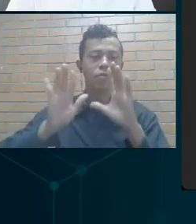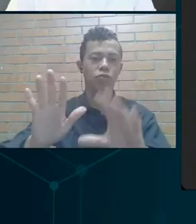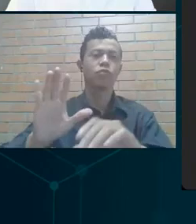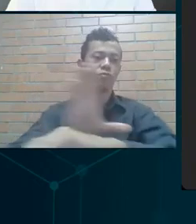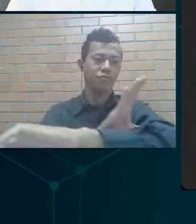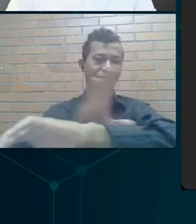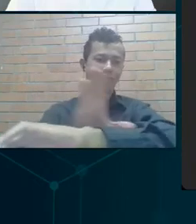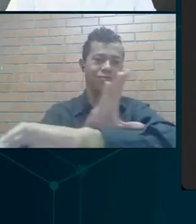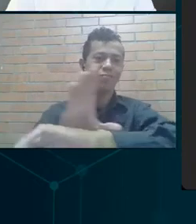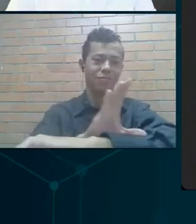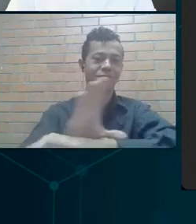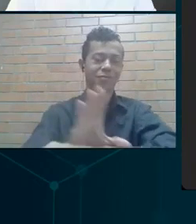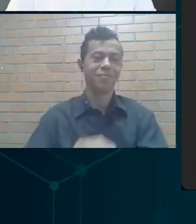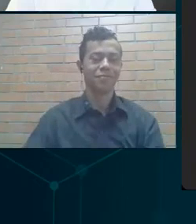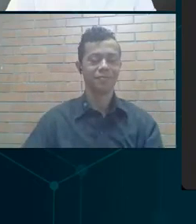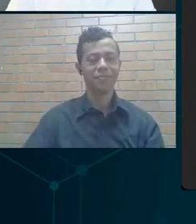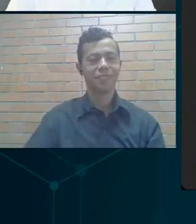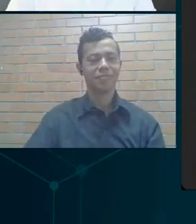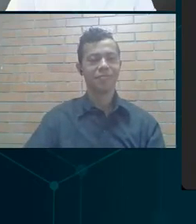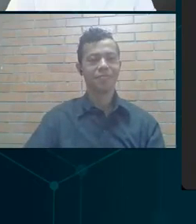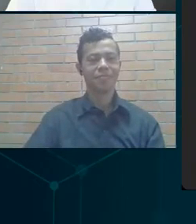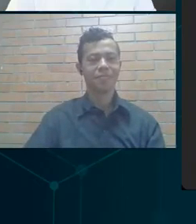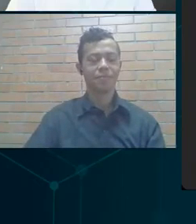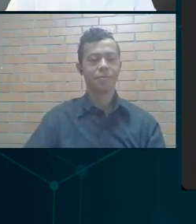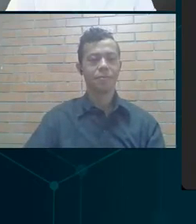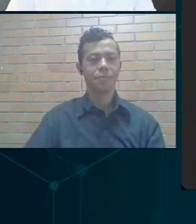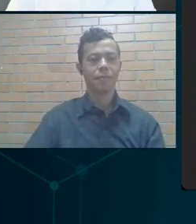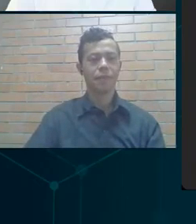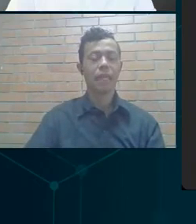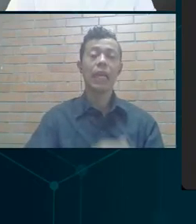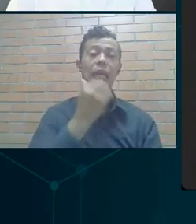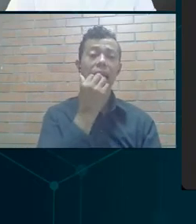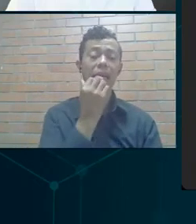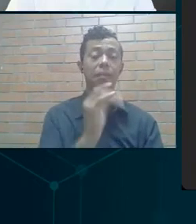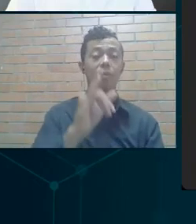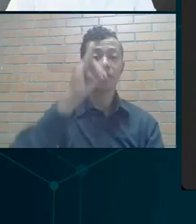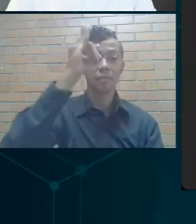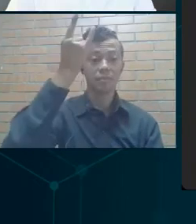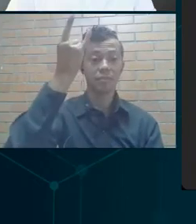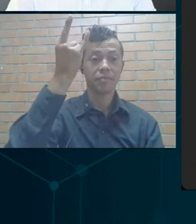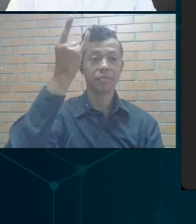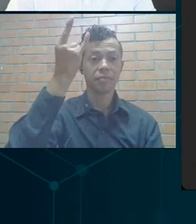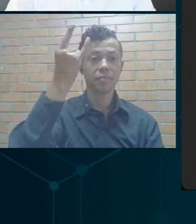really don't care much about the computing language that applications are written in.